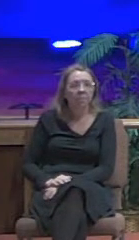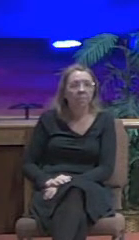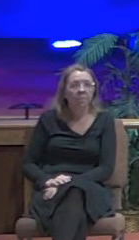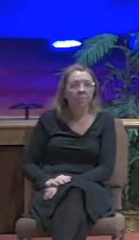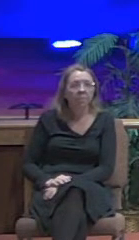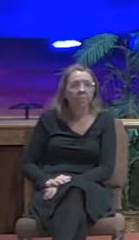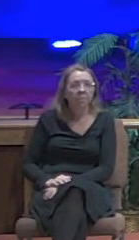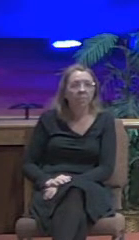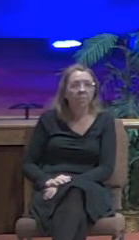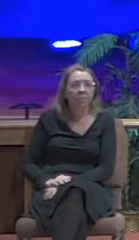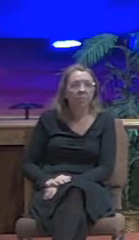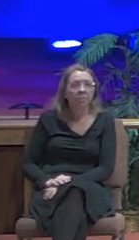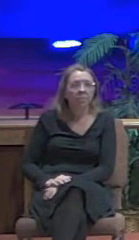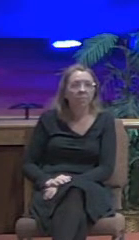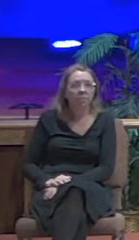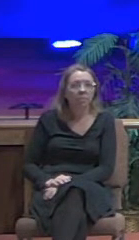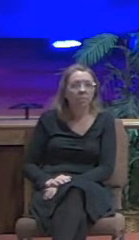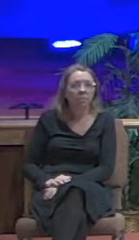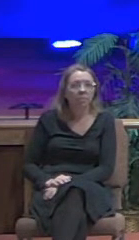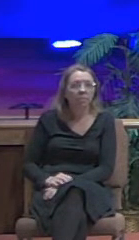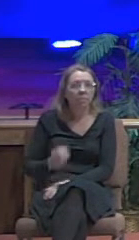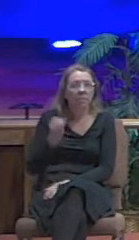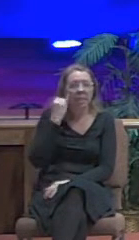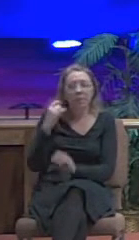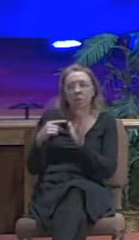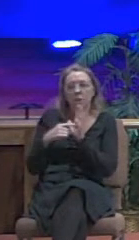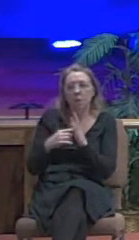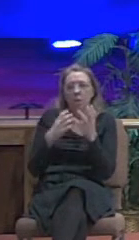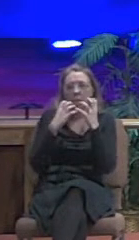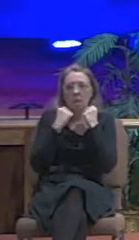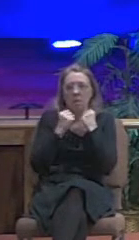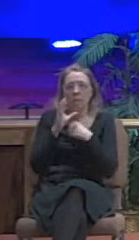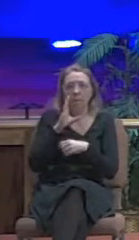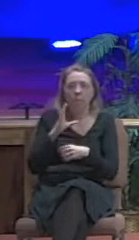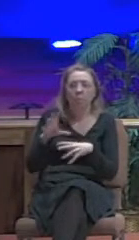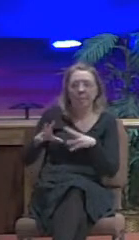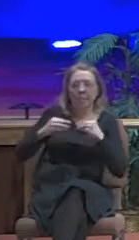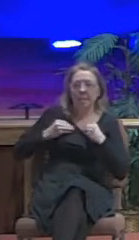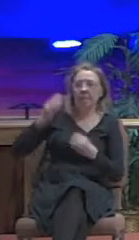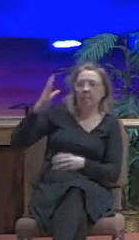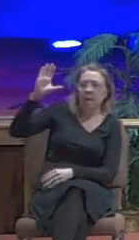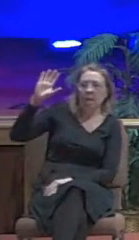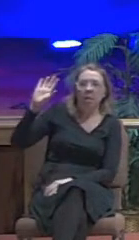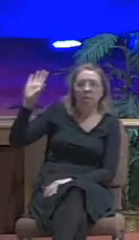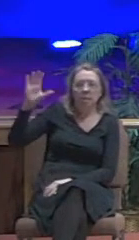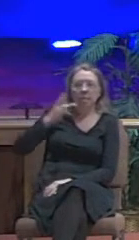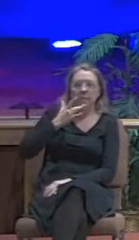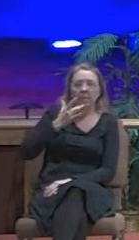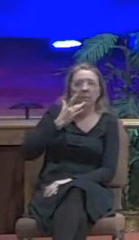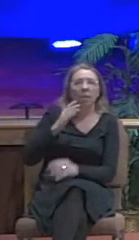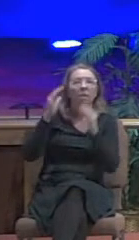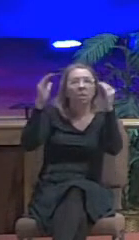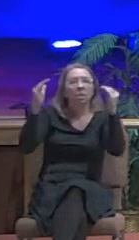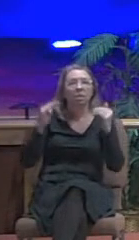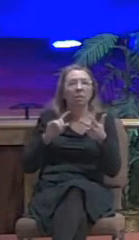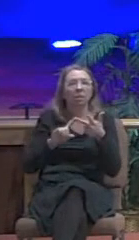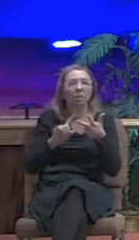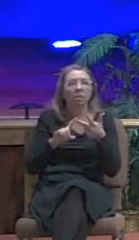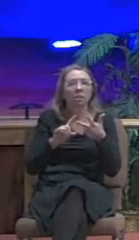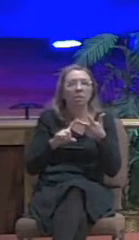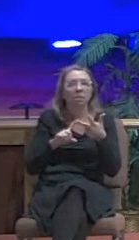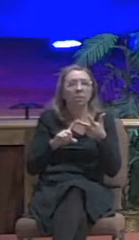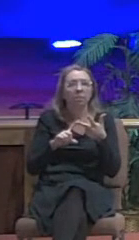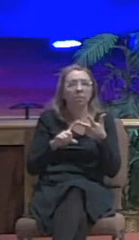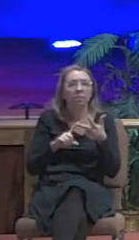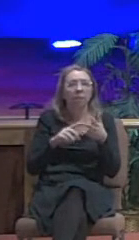We receive the favor of God. Let's move on. Blessed are the meek, for they will inherit